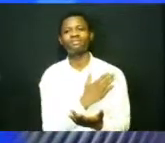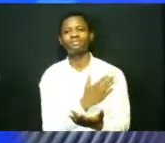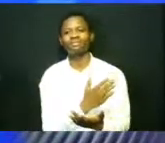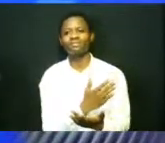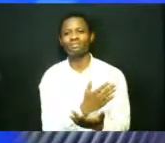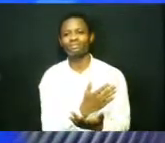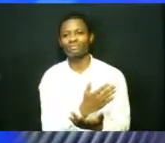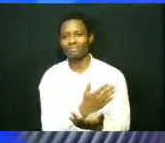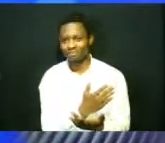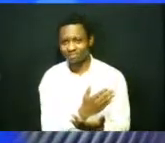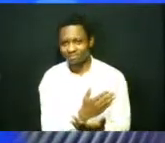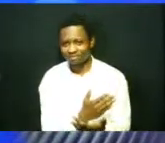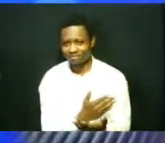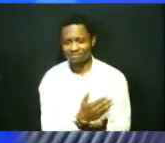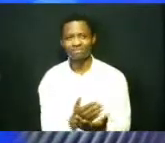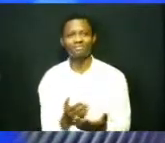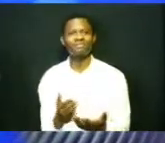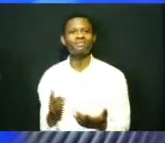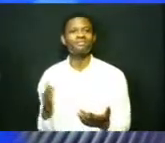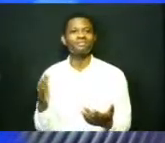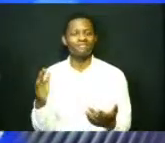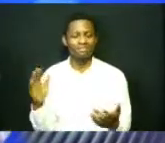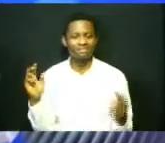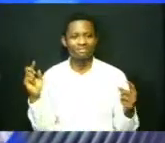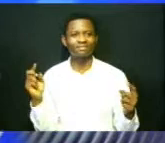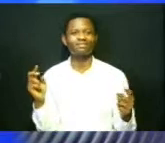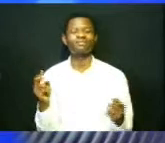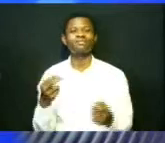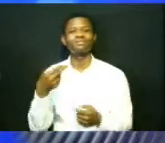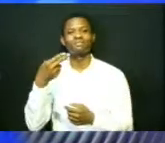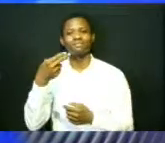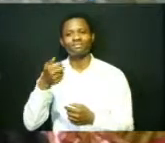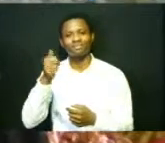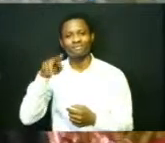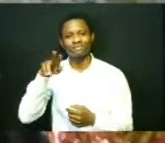Okay, I'll try it myself. To go. Hark the